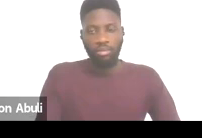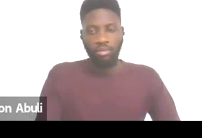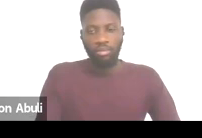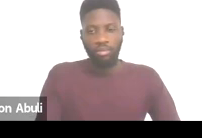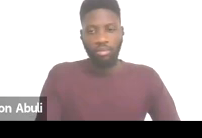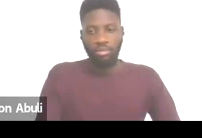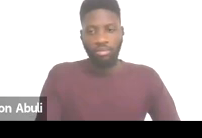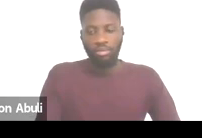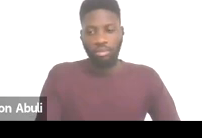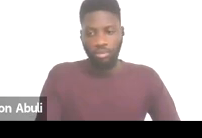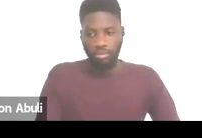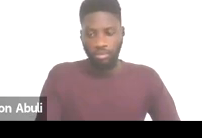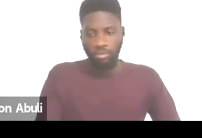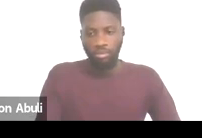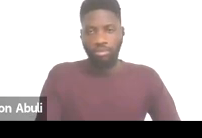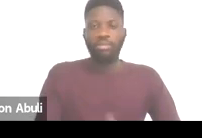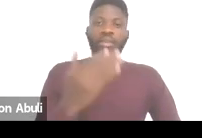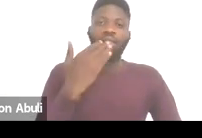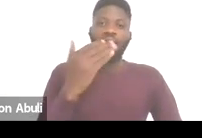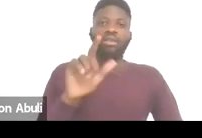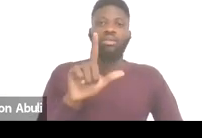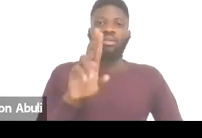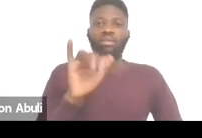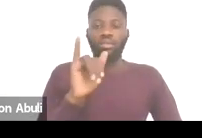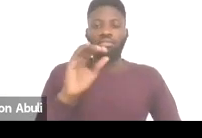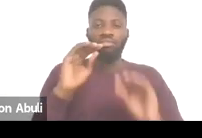Thank you so much, Lucy, for the wonderful session.